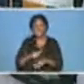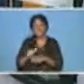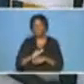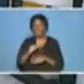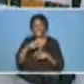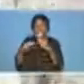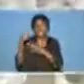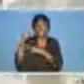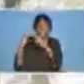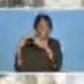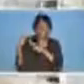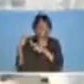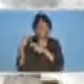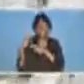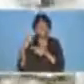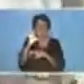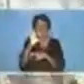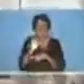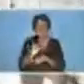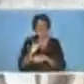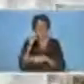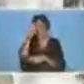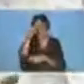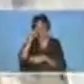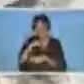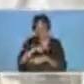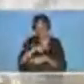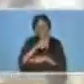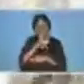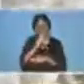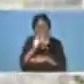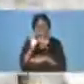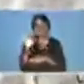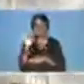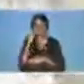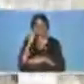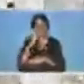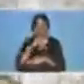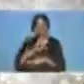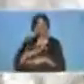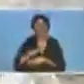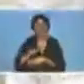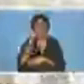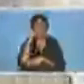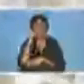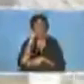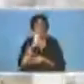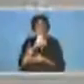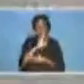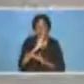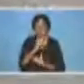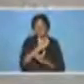Defense Force. We had 90 males and 29 females that would have gone through four phases of